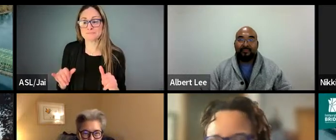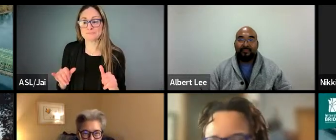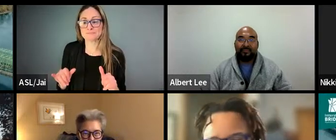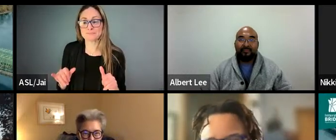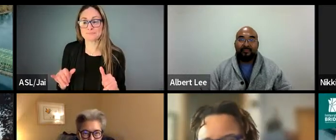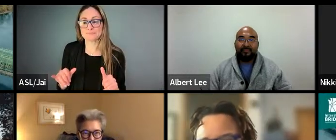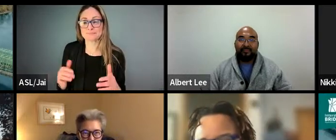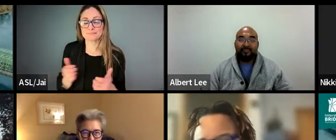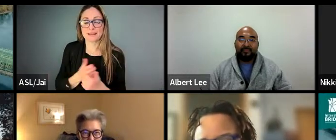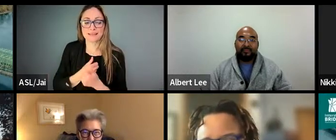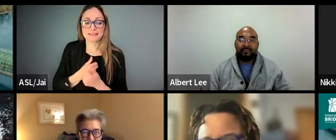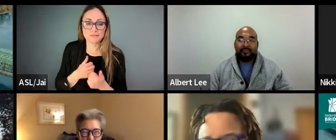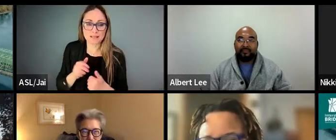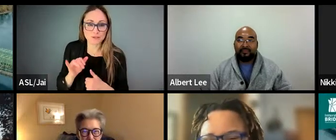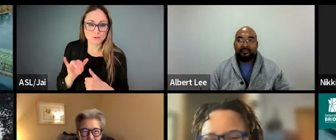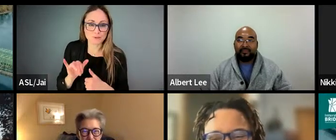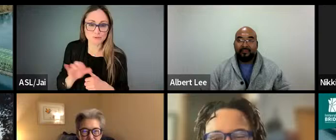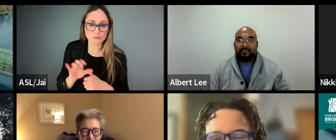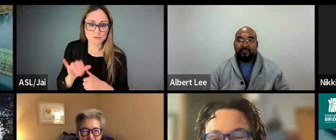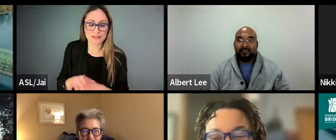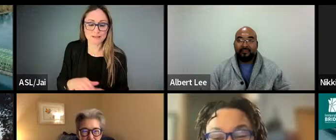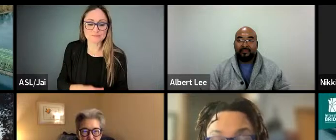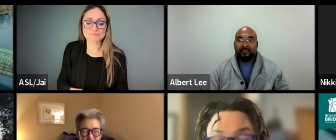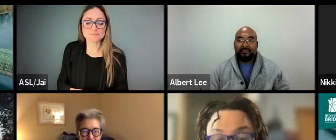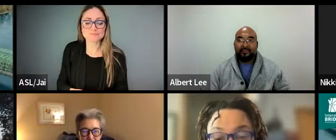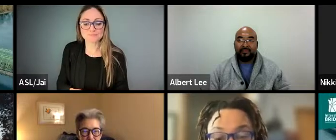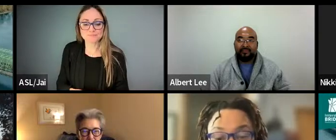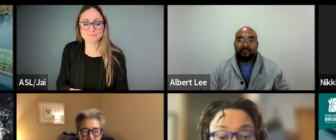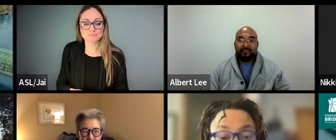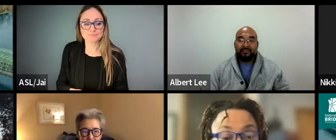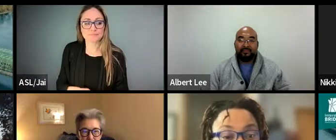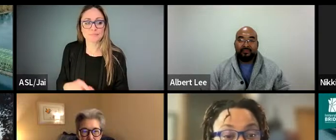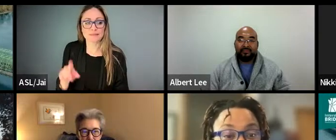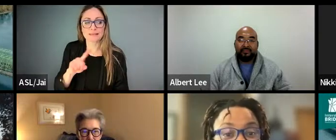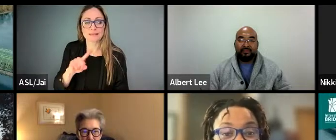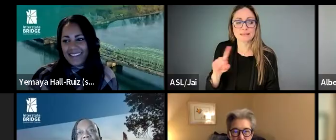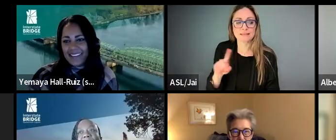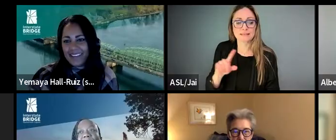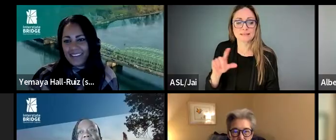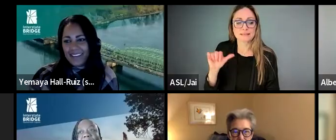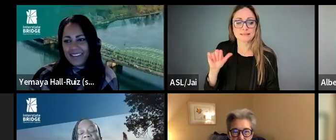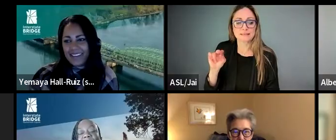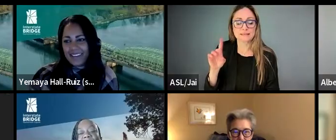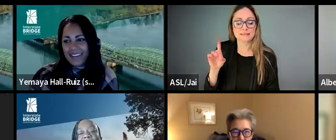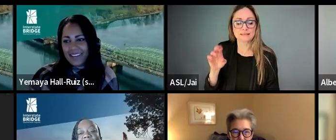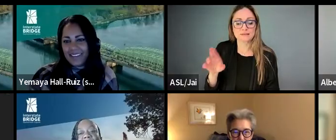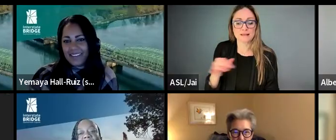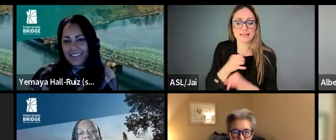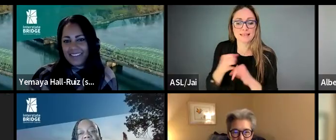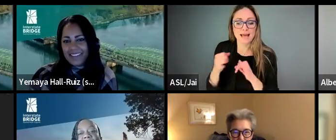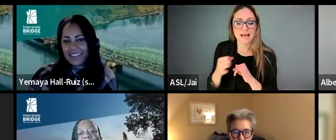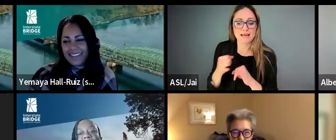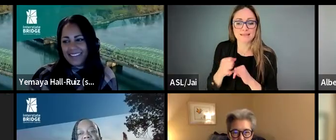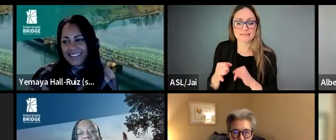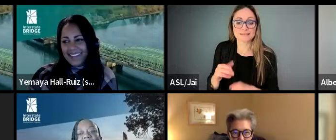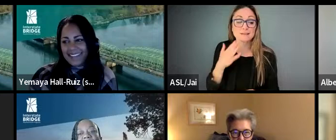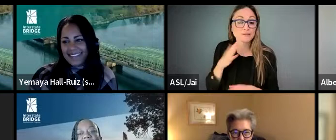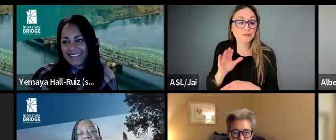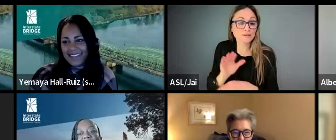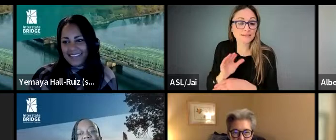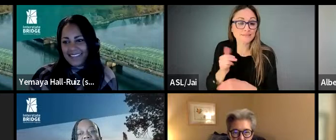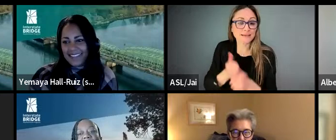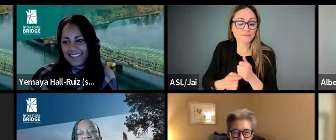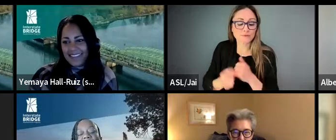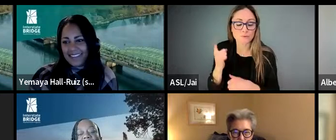I love that you do that. All right, and Xander, you, my friend, are our last one. Good evening,